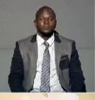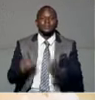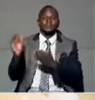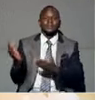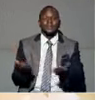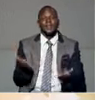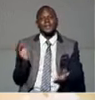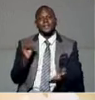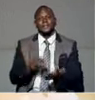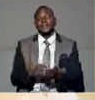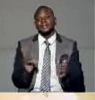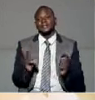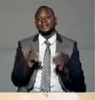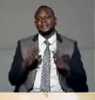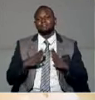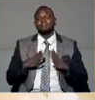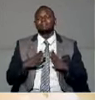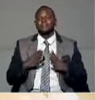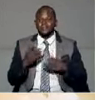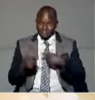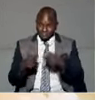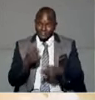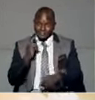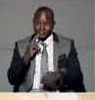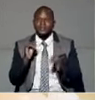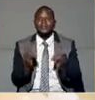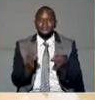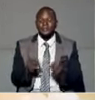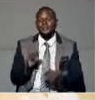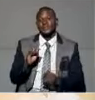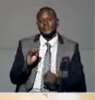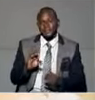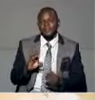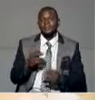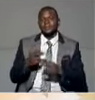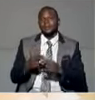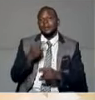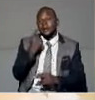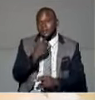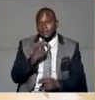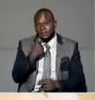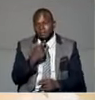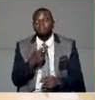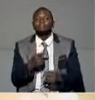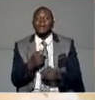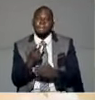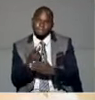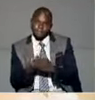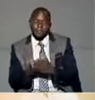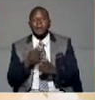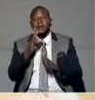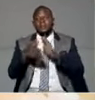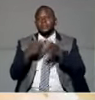Welcome back from that short break, and you are still watching news here on UBC TV. My name is Edward Rukidi Kijenangoma, and